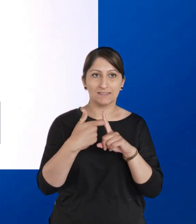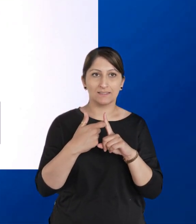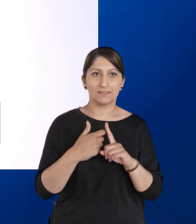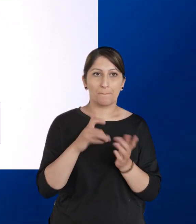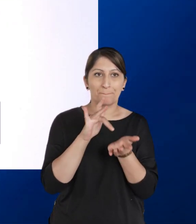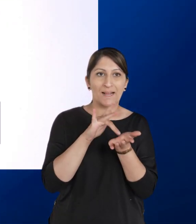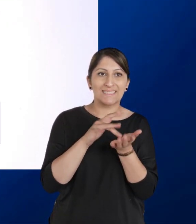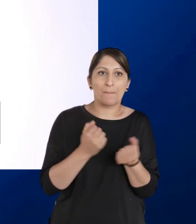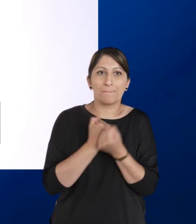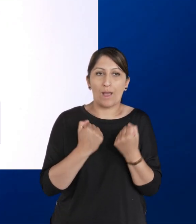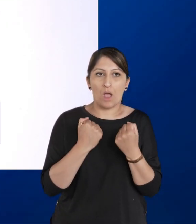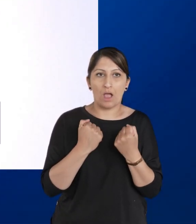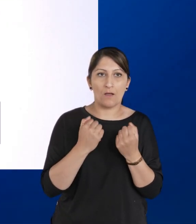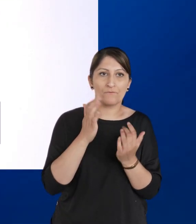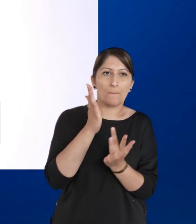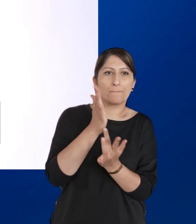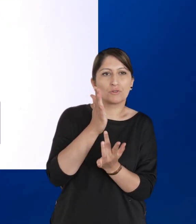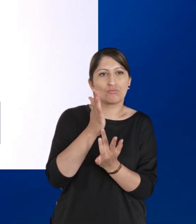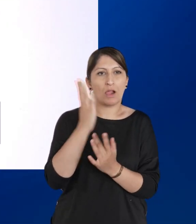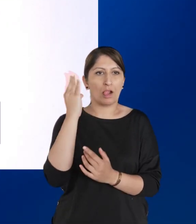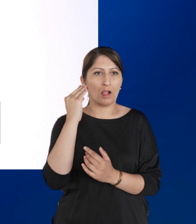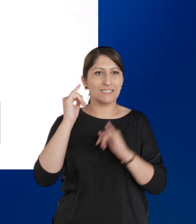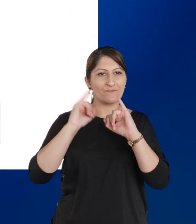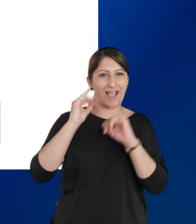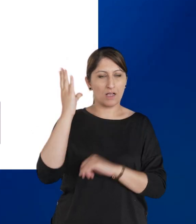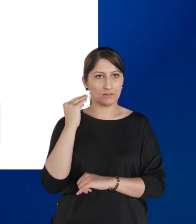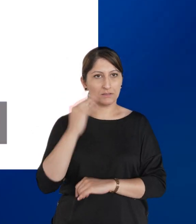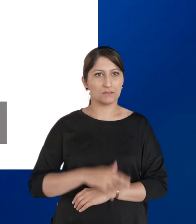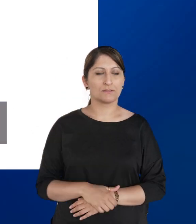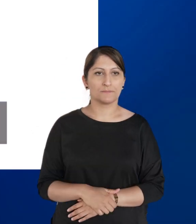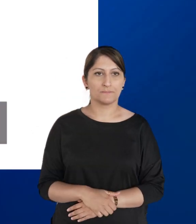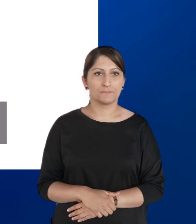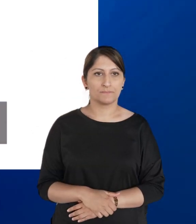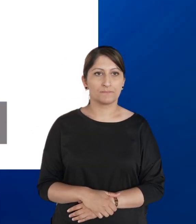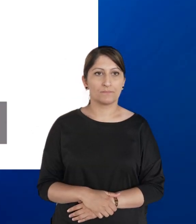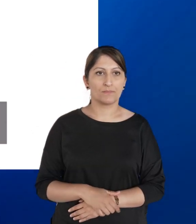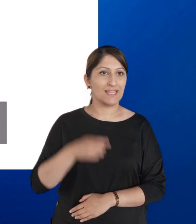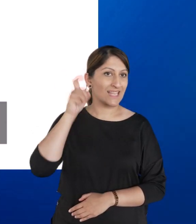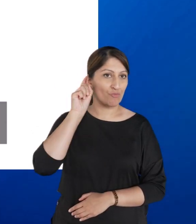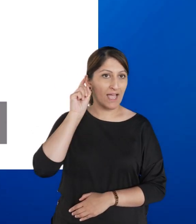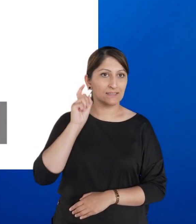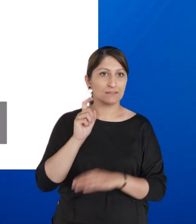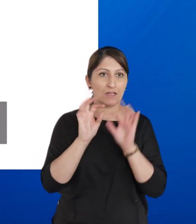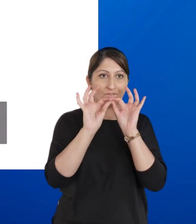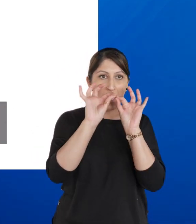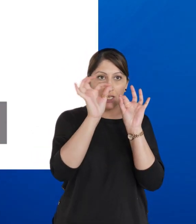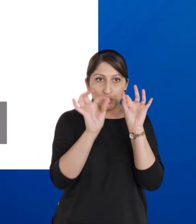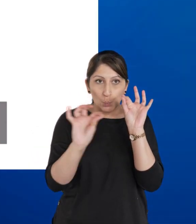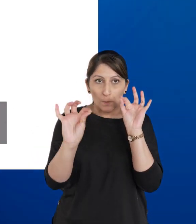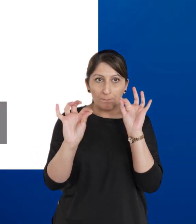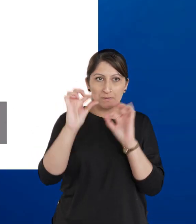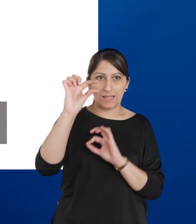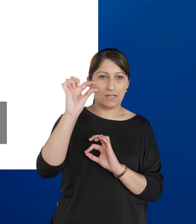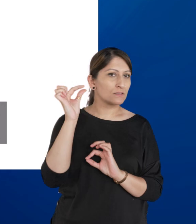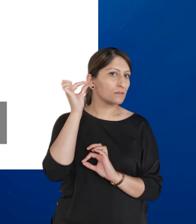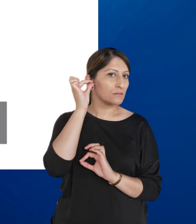aid for moderate to severe hearing losses. Hearing aids can also be fitted with a thin tube and a